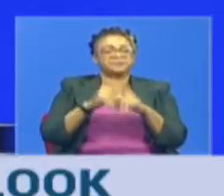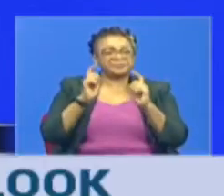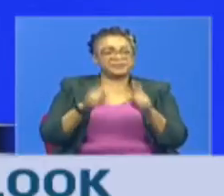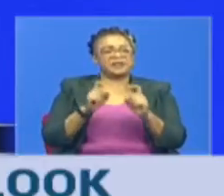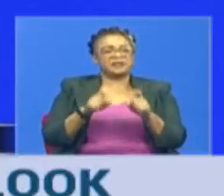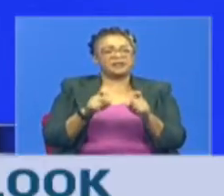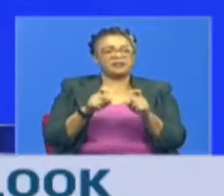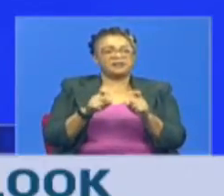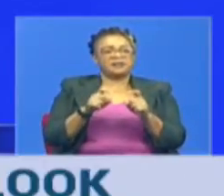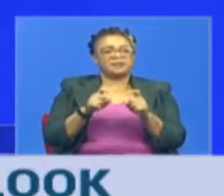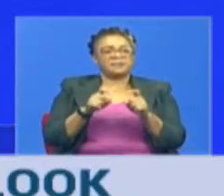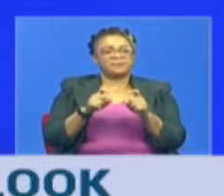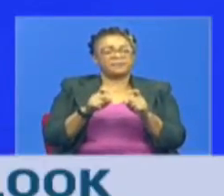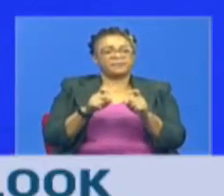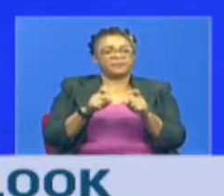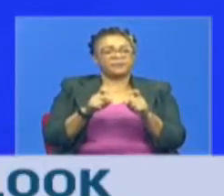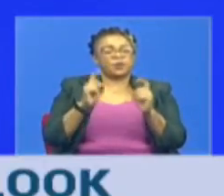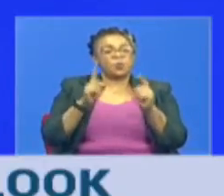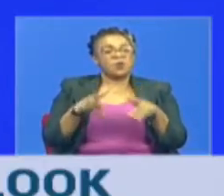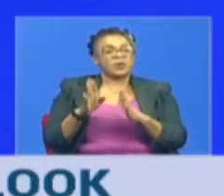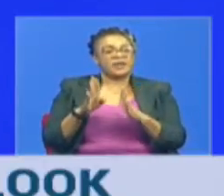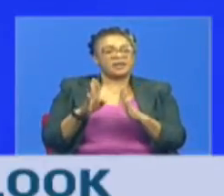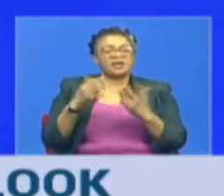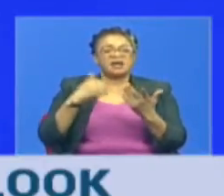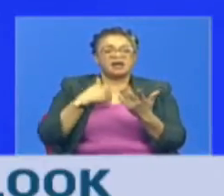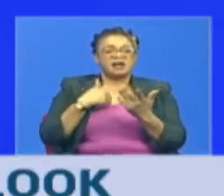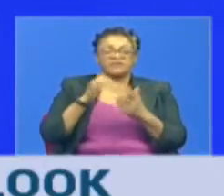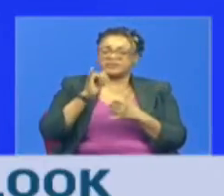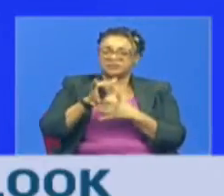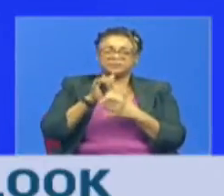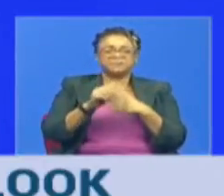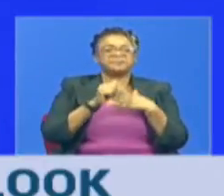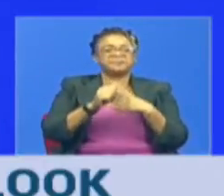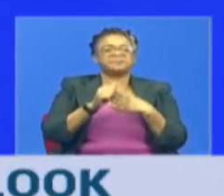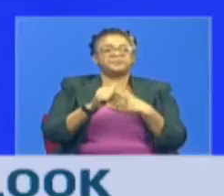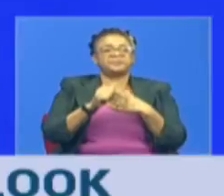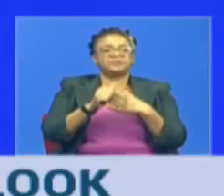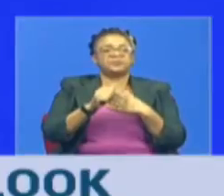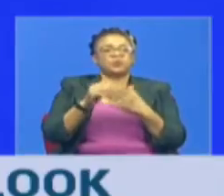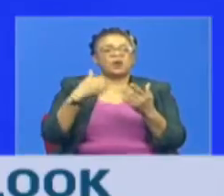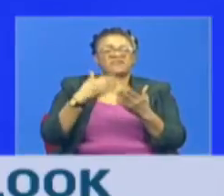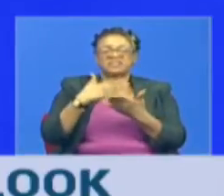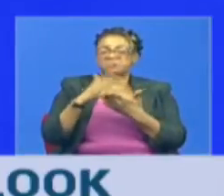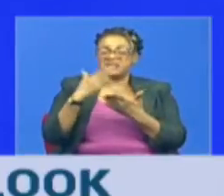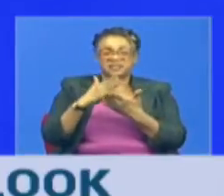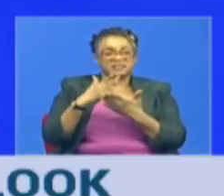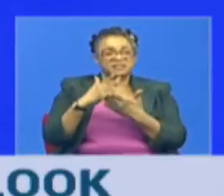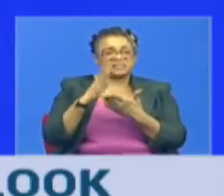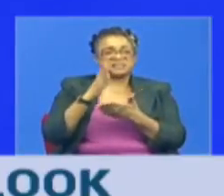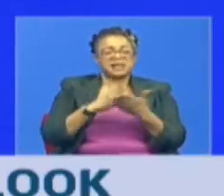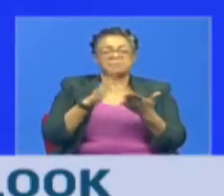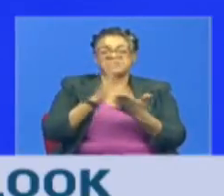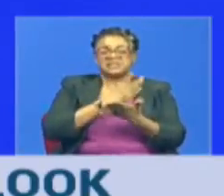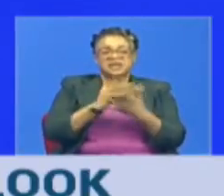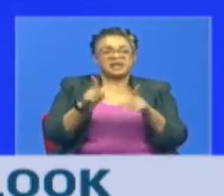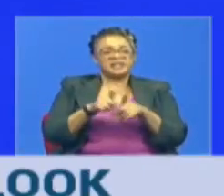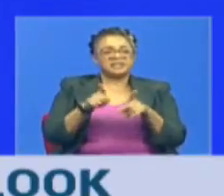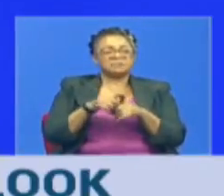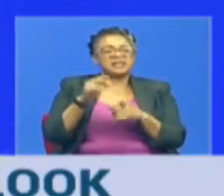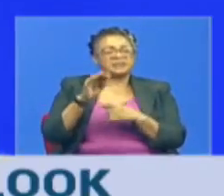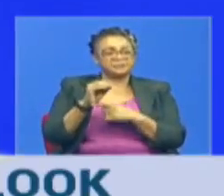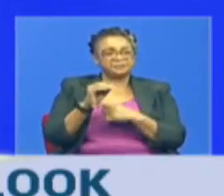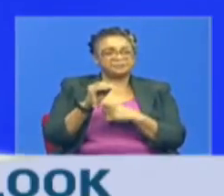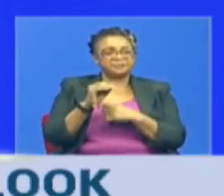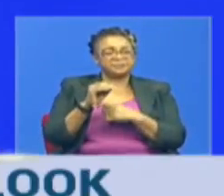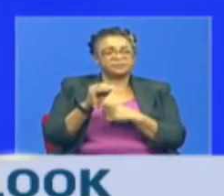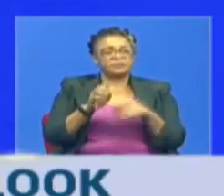On the one hand, pent-up demand is leading to a surge in spending in some sectors like retail. On the other